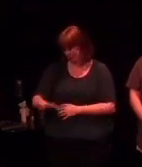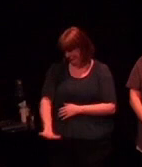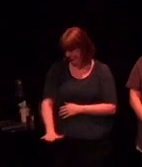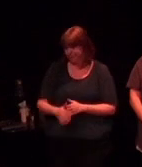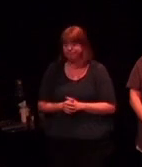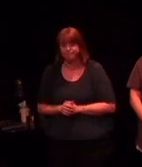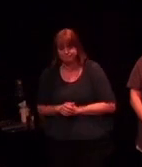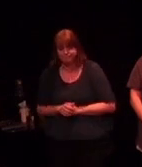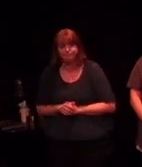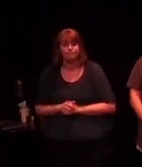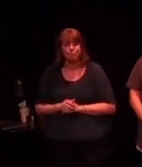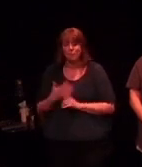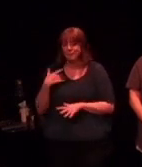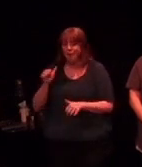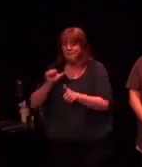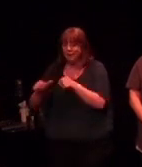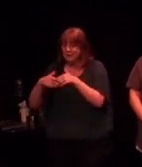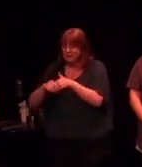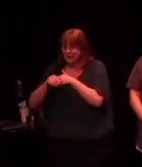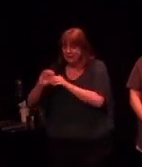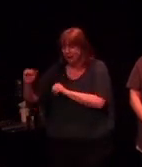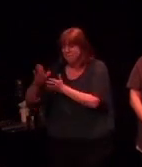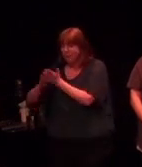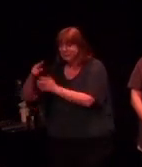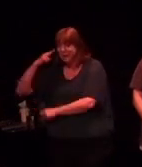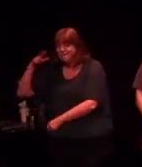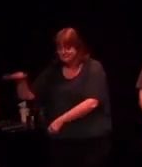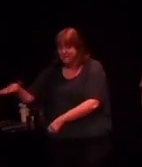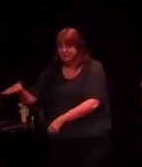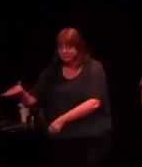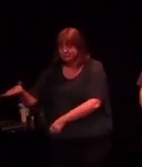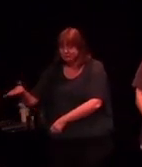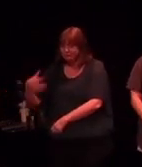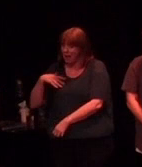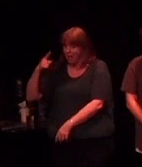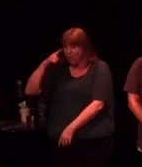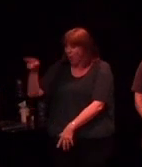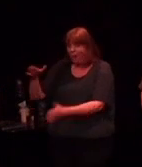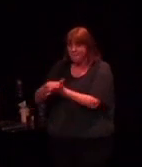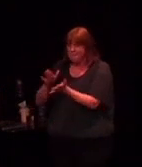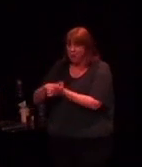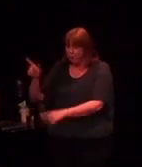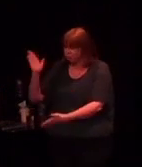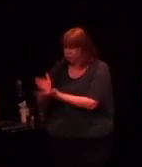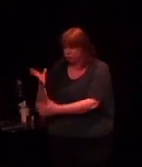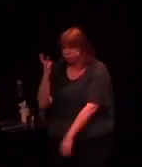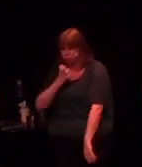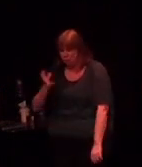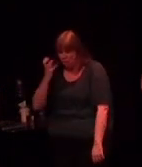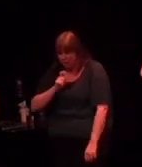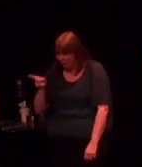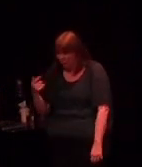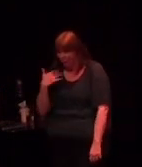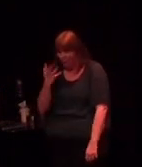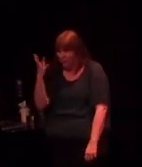old and my best friend had a deaf mum, and I used to think her mum was the grumpiest person in